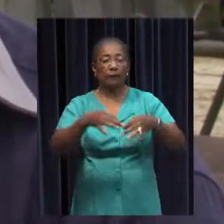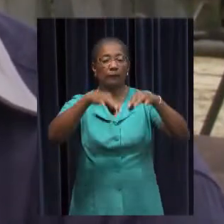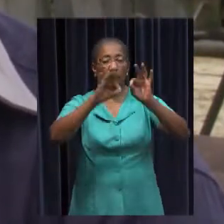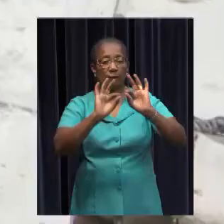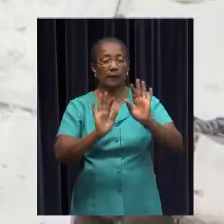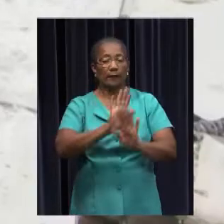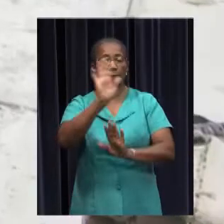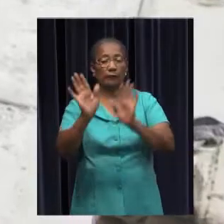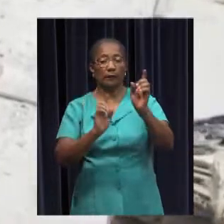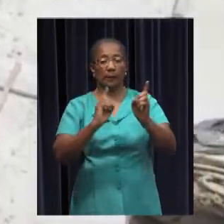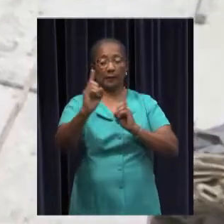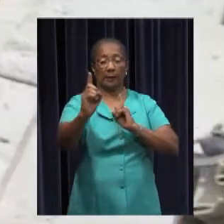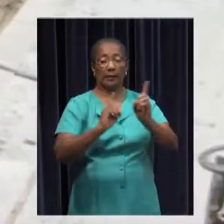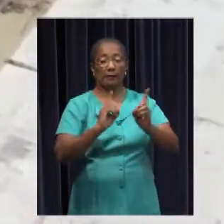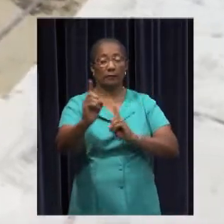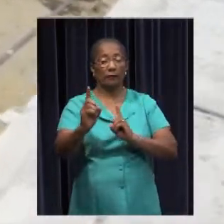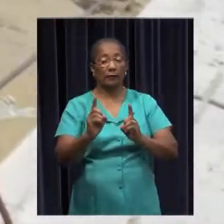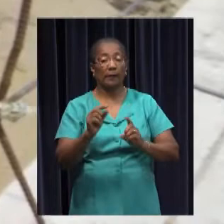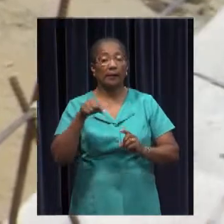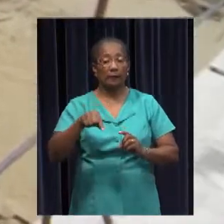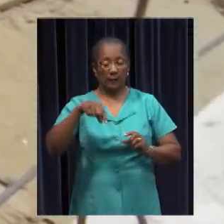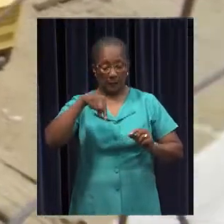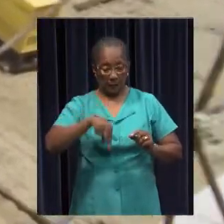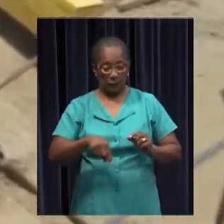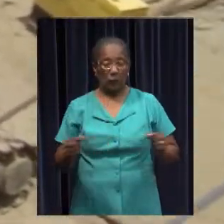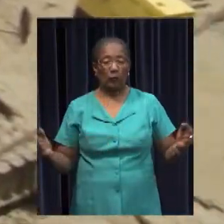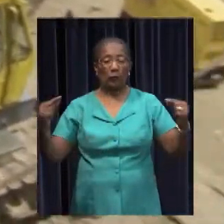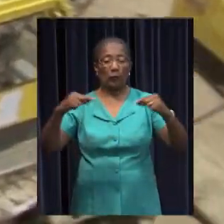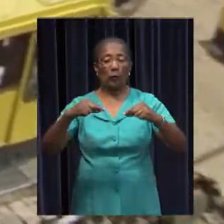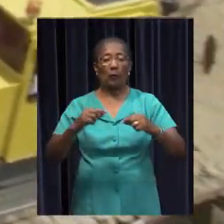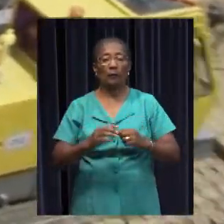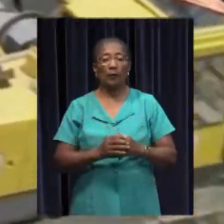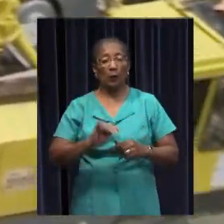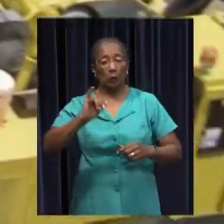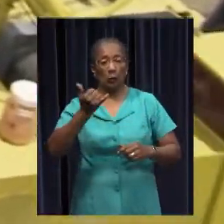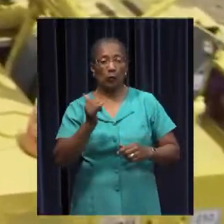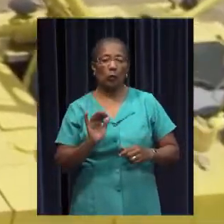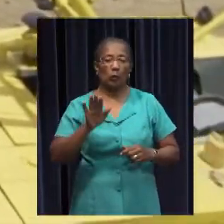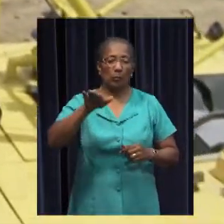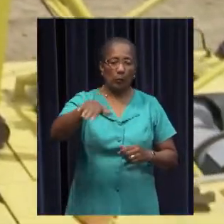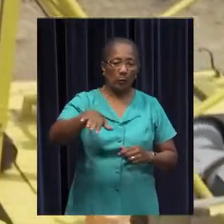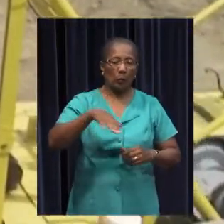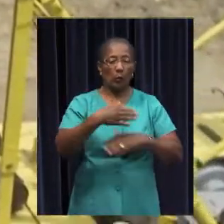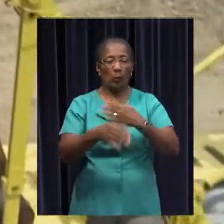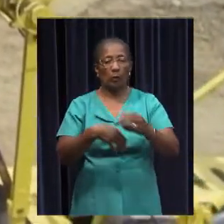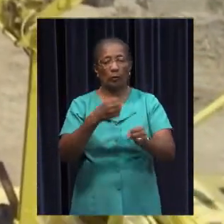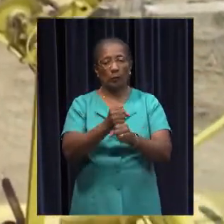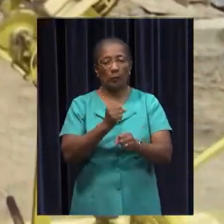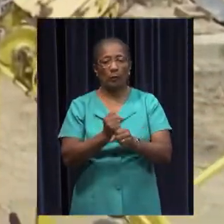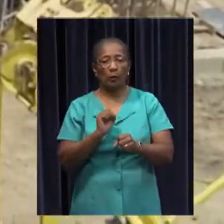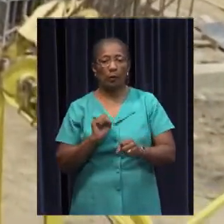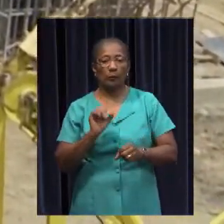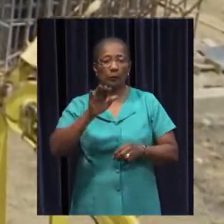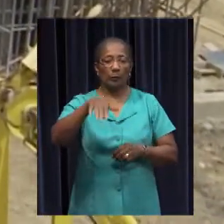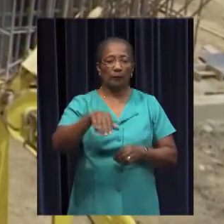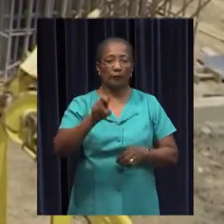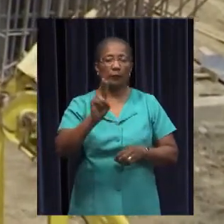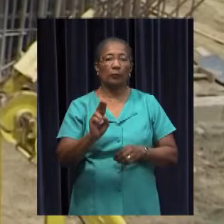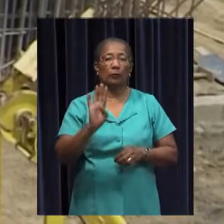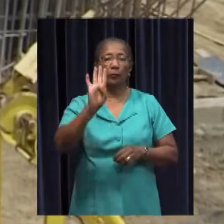the traffic intensity coming from the south. The new bridge will replace the one on the Van